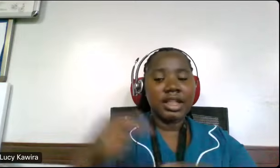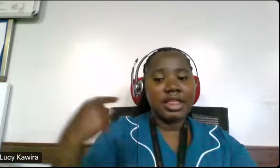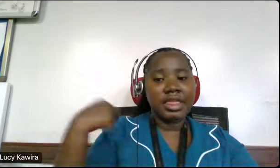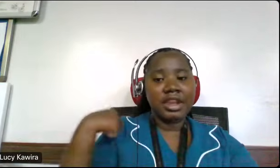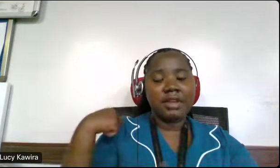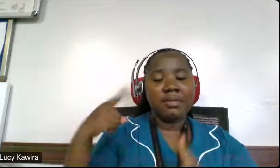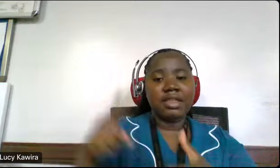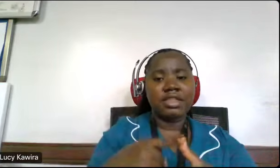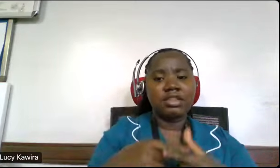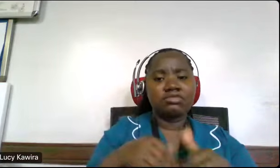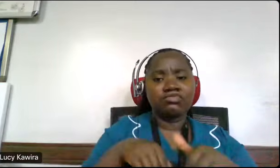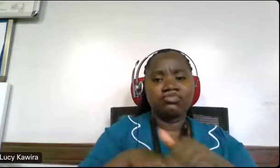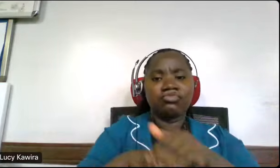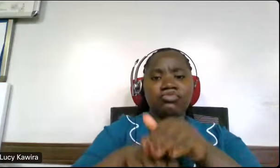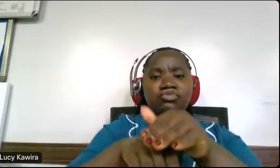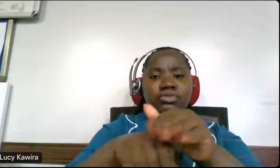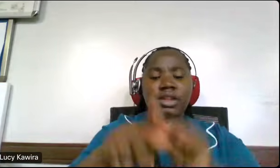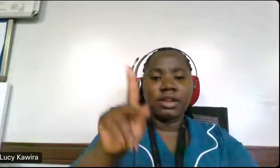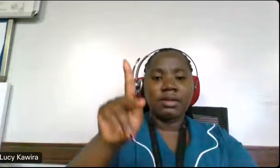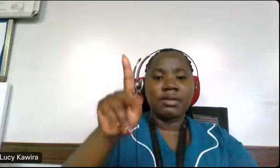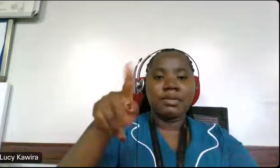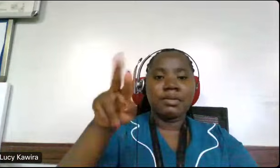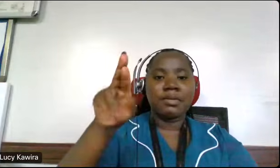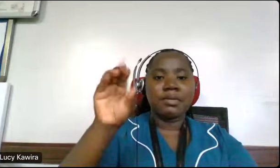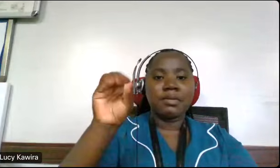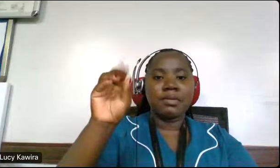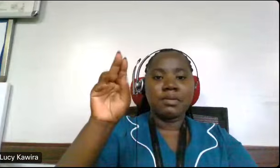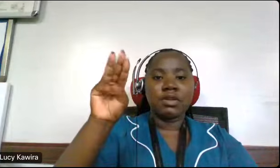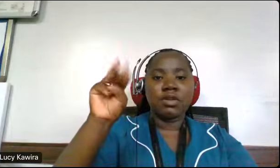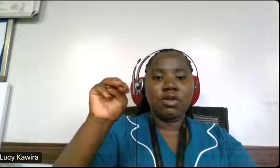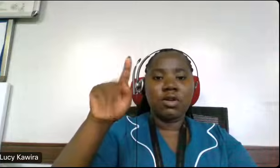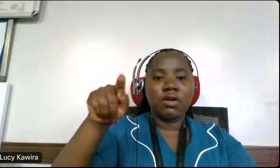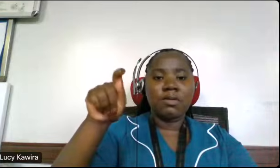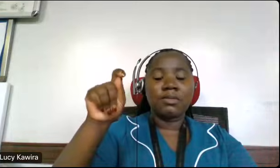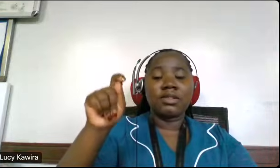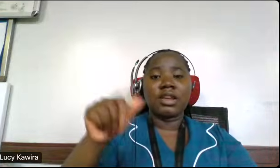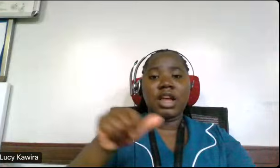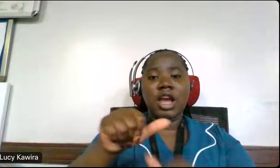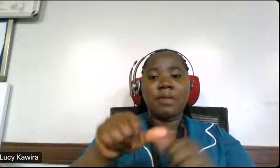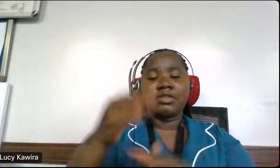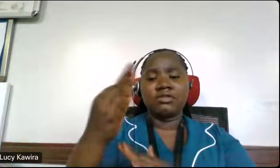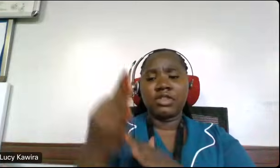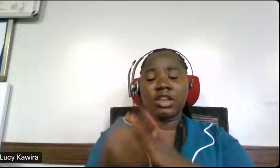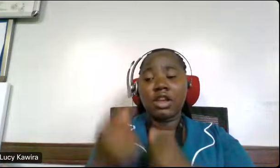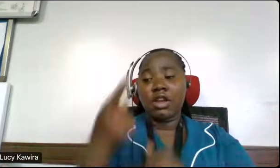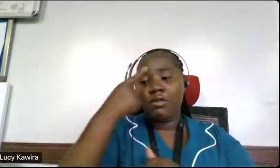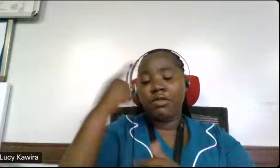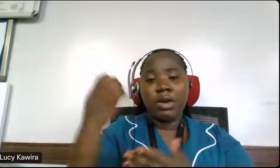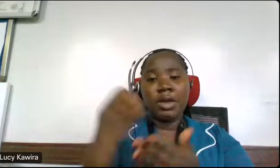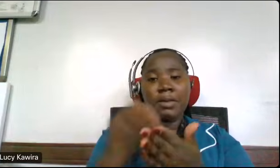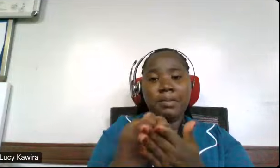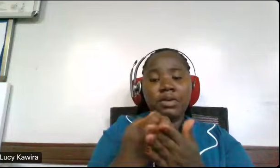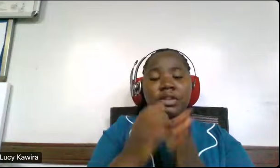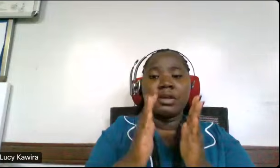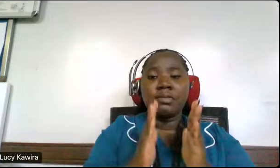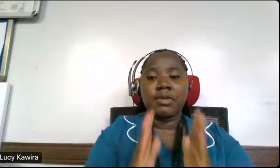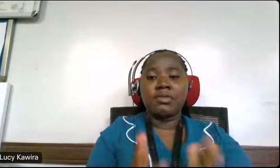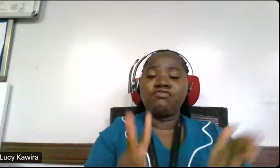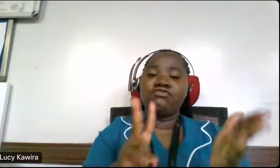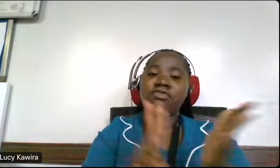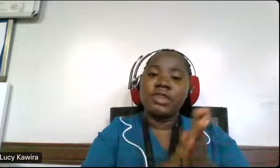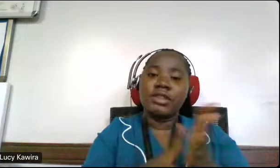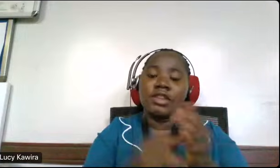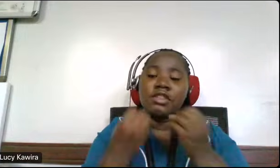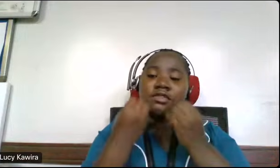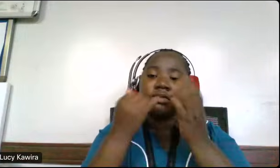the prompt in terms of the filing. Remember, for WhatsApp is purely for employed people, and you verify the information